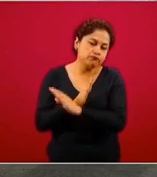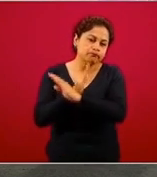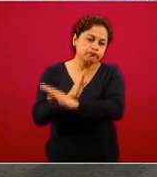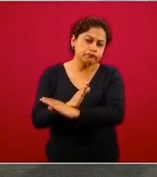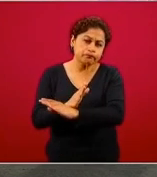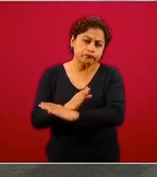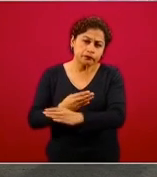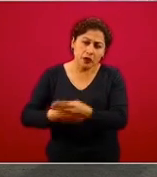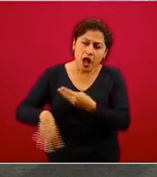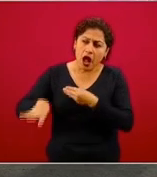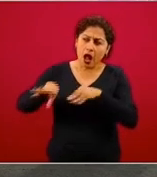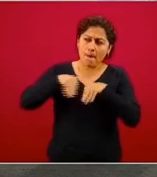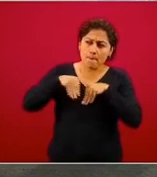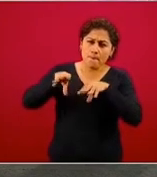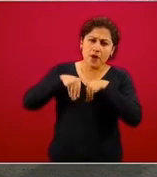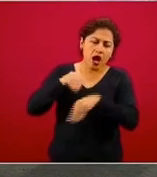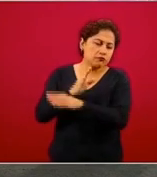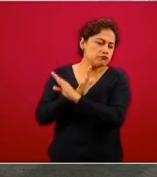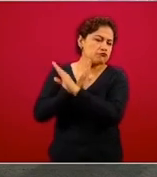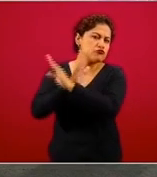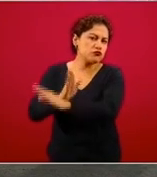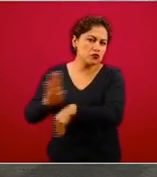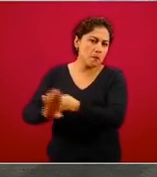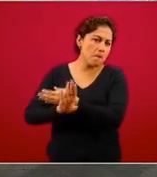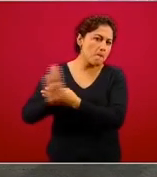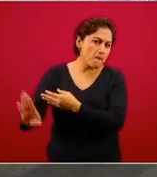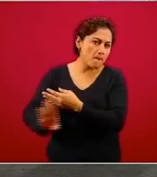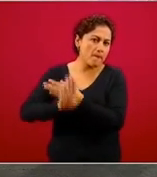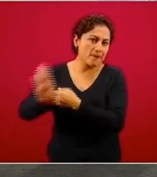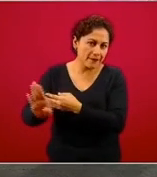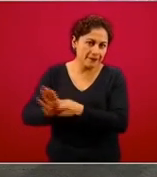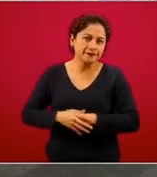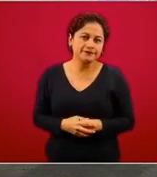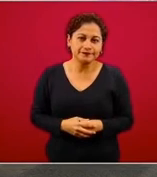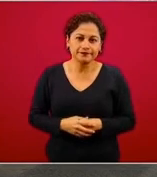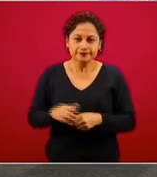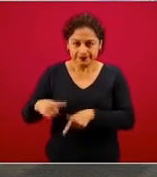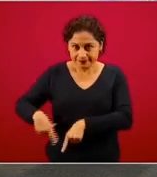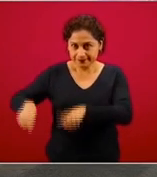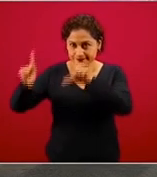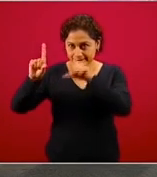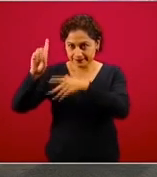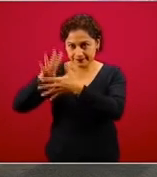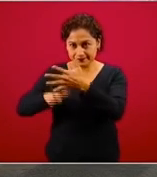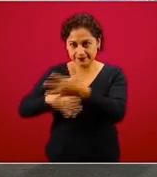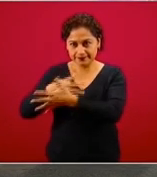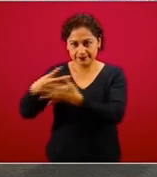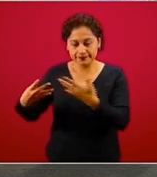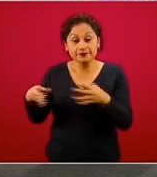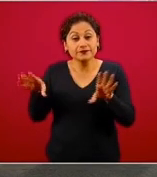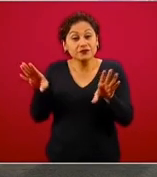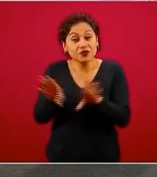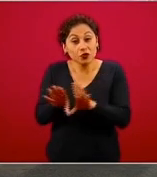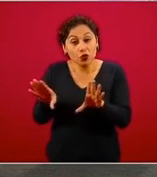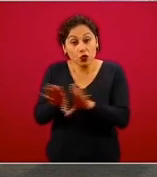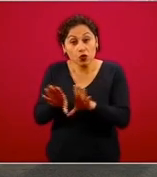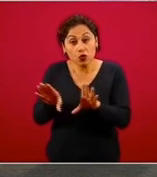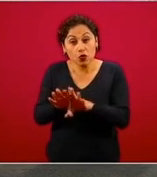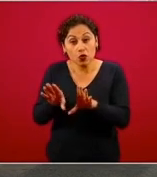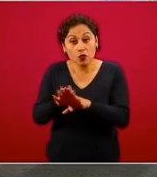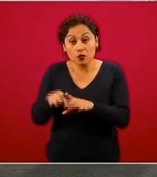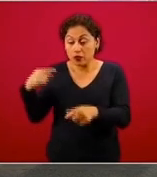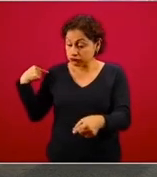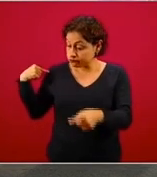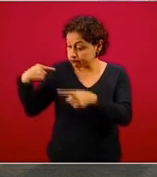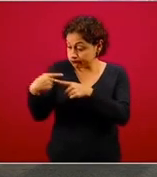cells invasivos. that La siguiente, produce por favor. antibodies in our bodies, Y aquí está and una much tabla more integradora de la patogénesis hasta lymphocytes ahora T postulada. that also